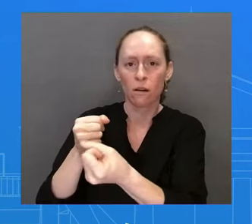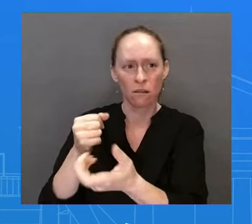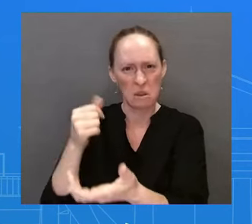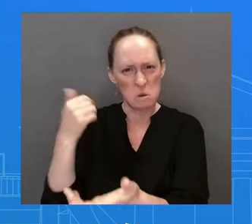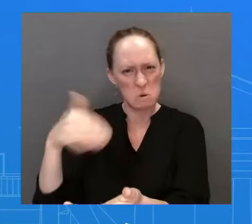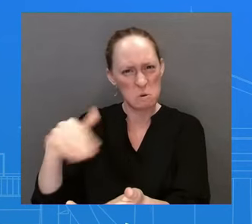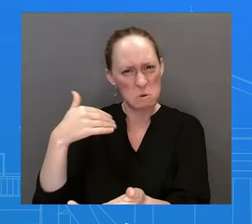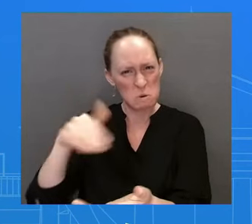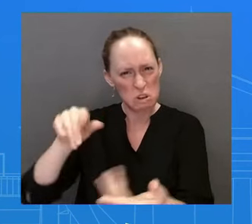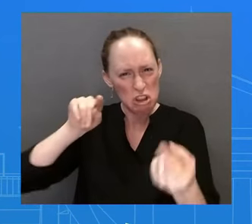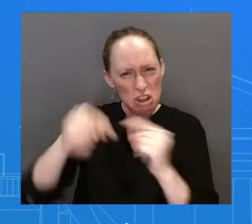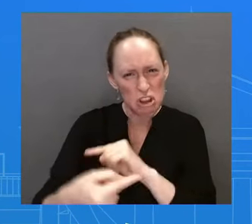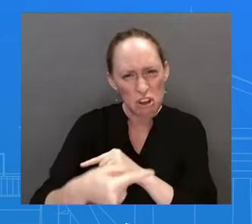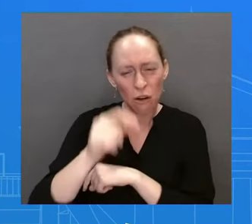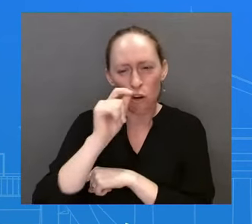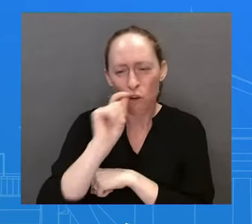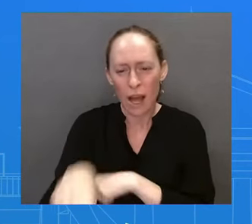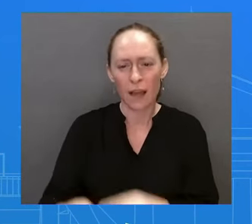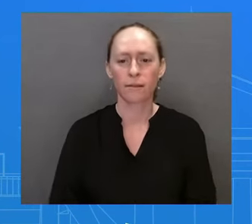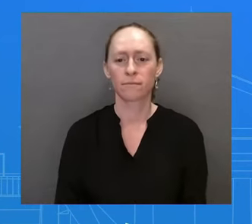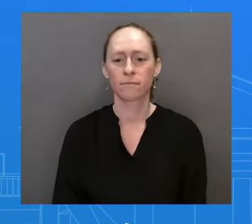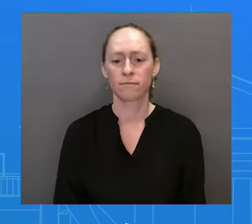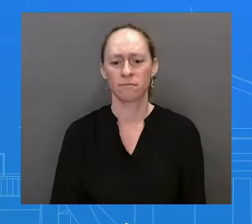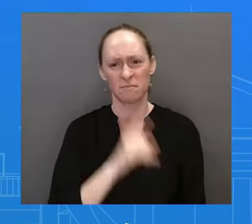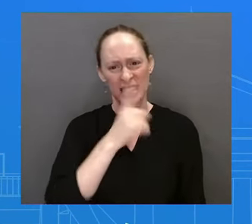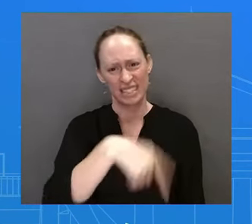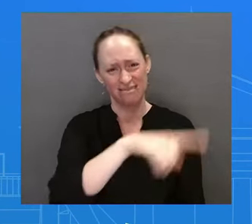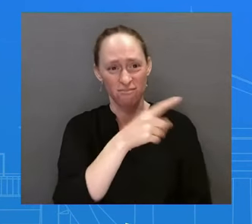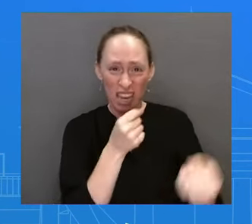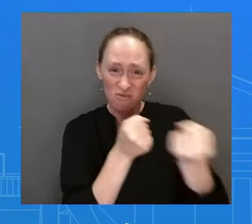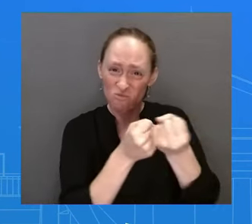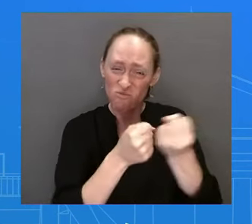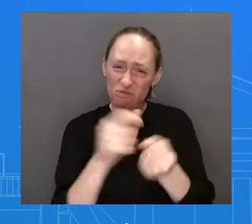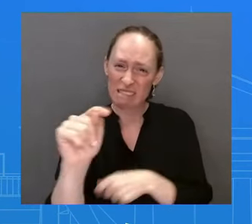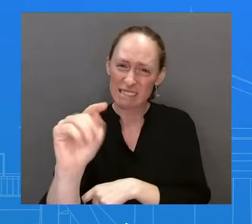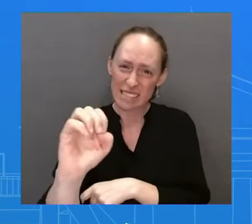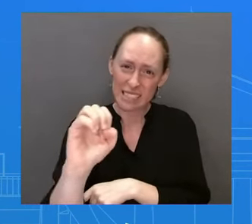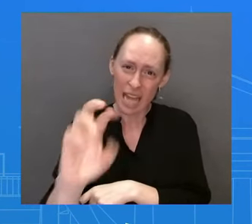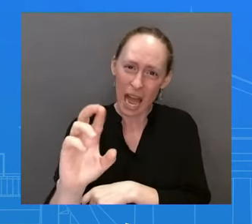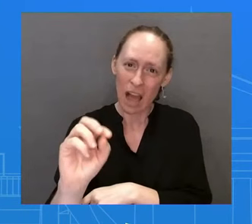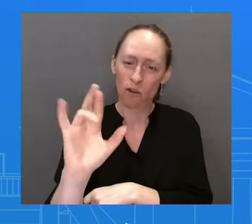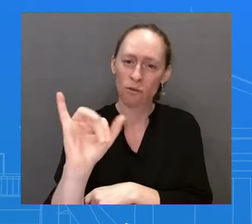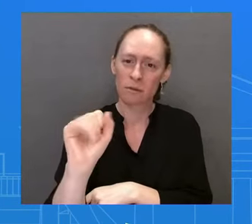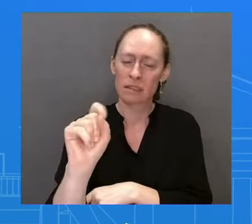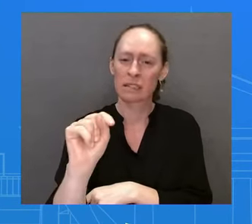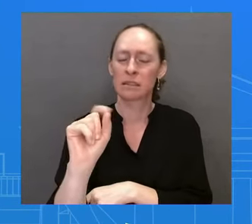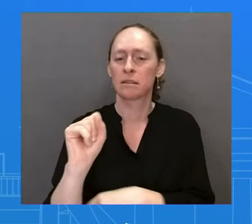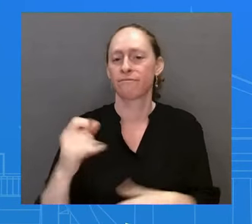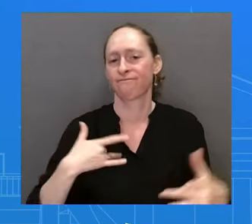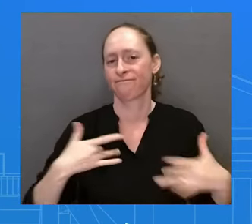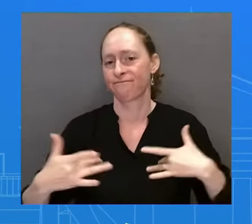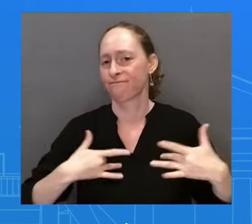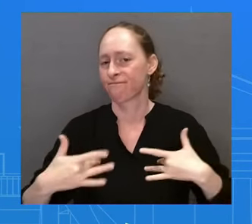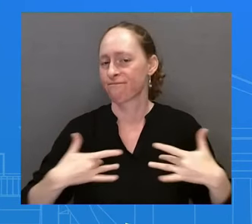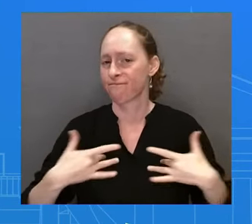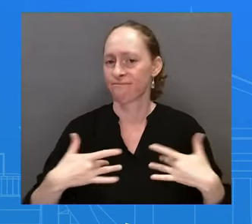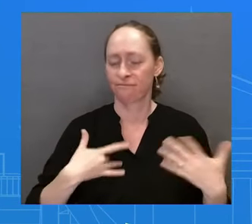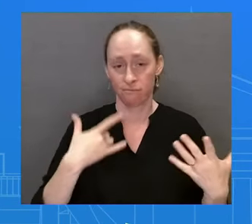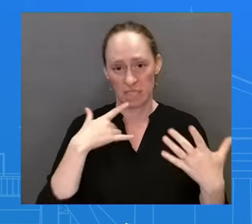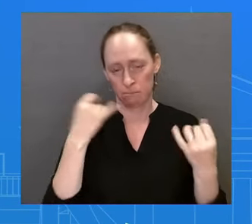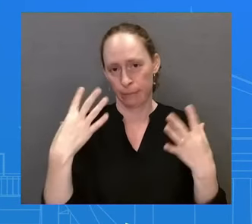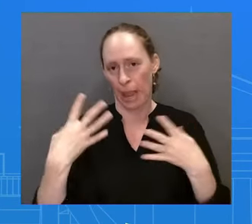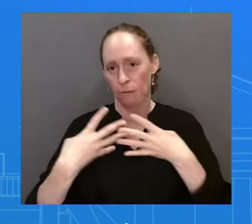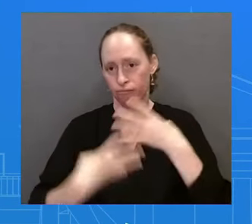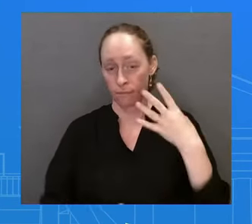on. And we talk with the Israelis all the time about this. We have a common sight picture about these threats. Now, the Israelis can